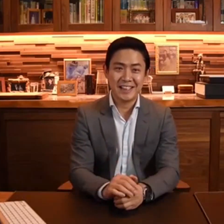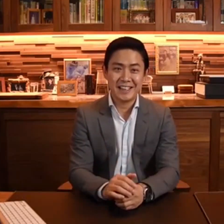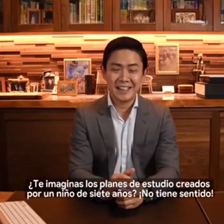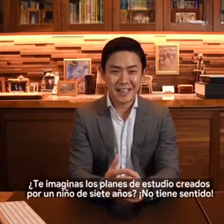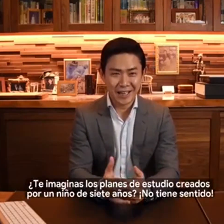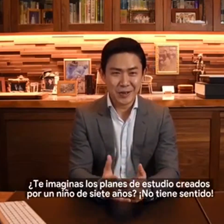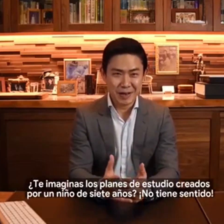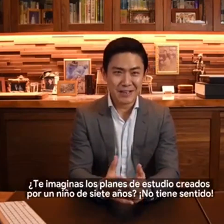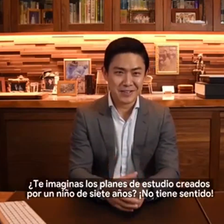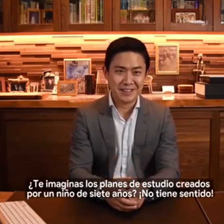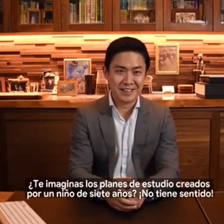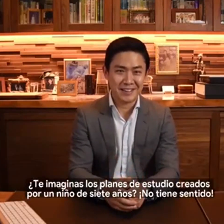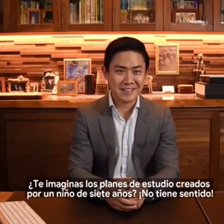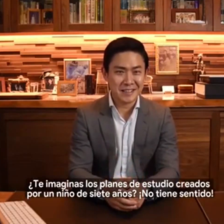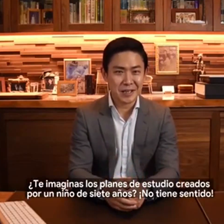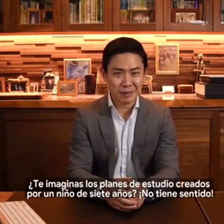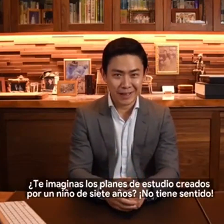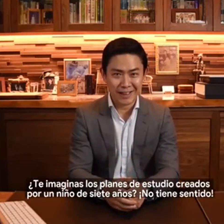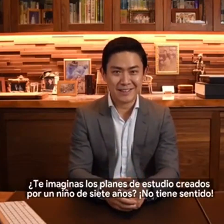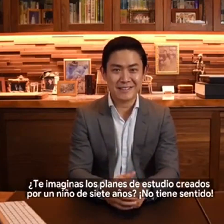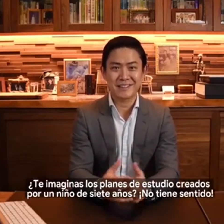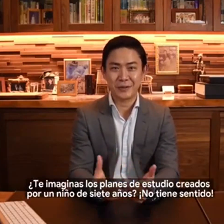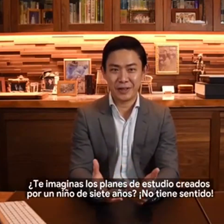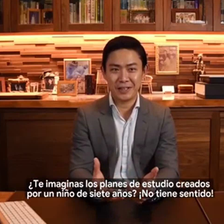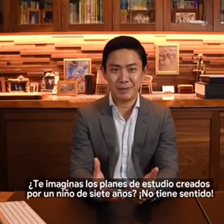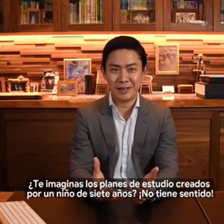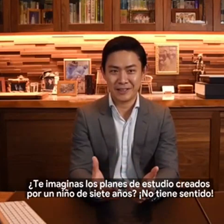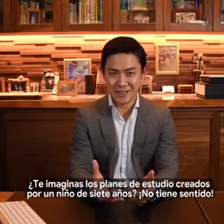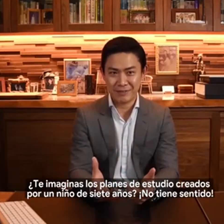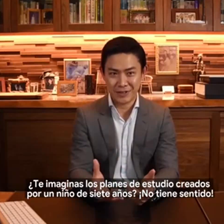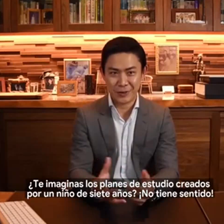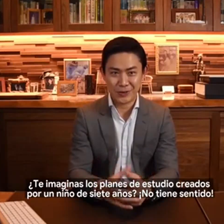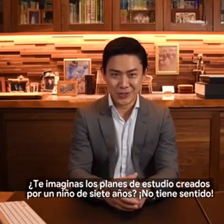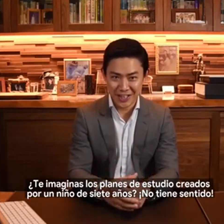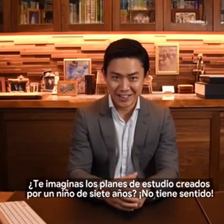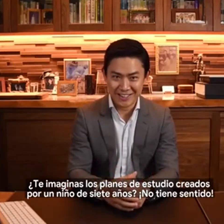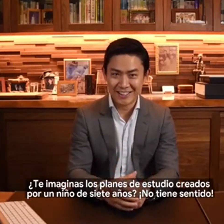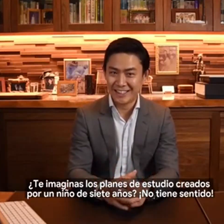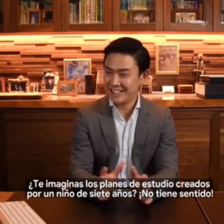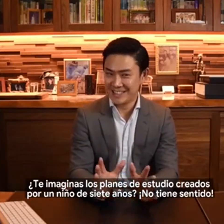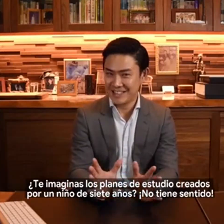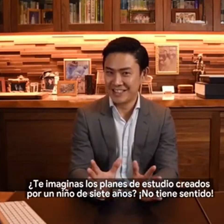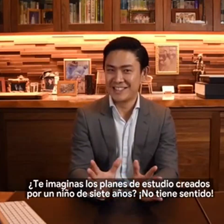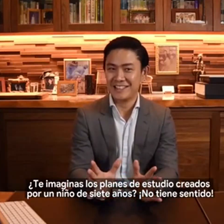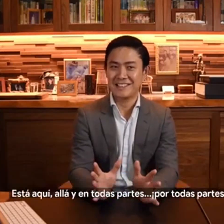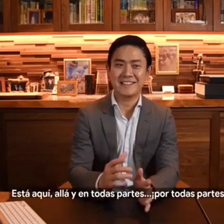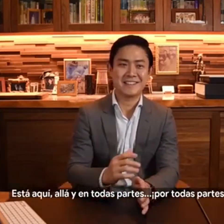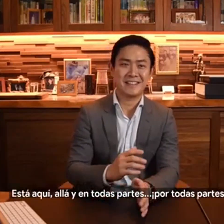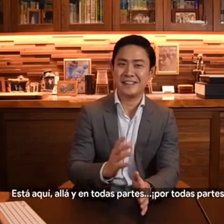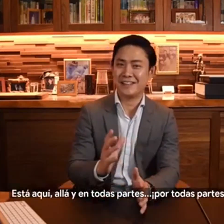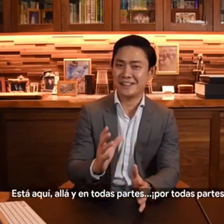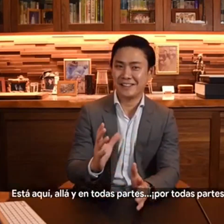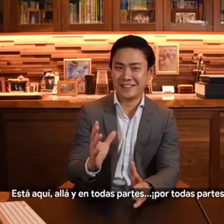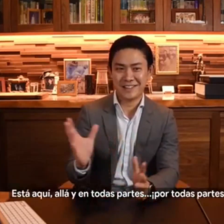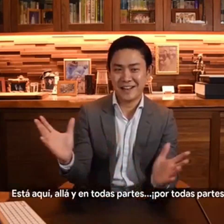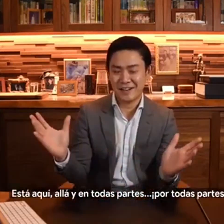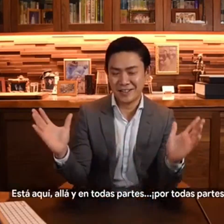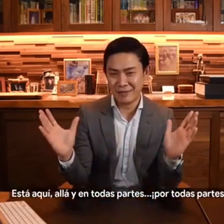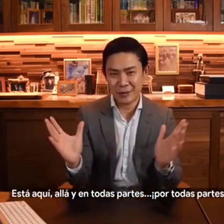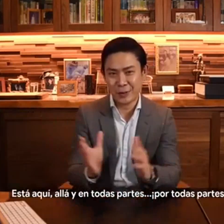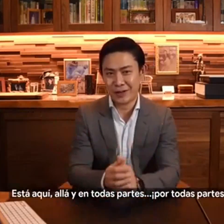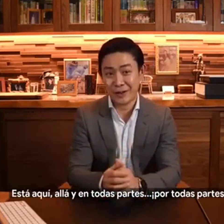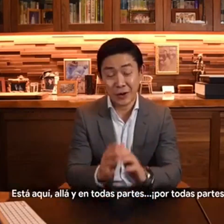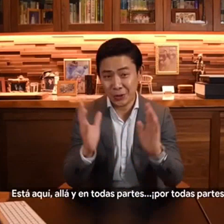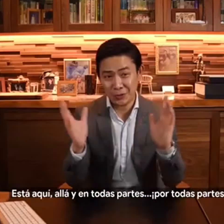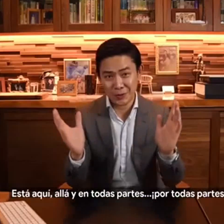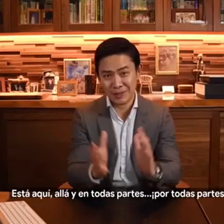first. Can you imagine the study plans created by a 7-year-old child? It's nonsense. It's here, it's there,